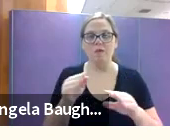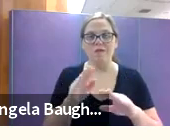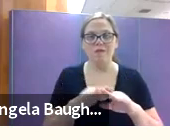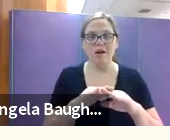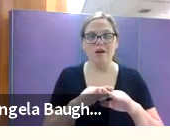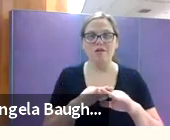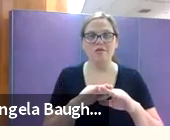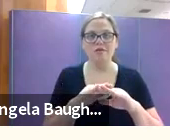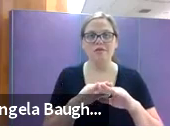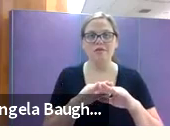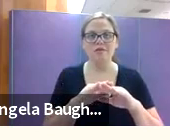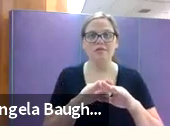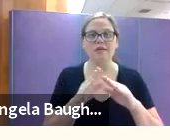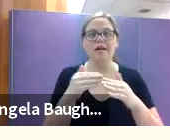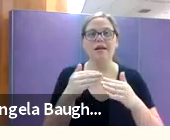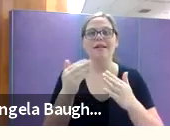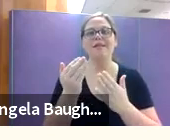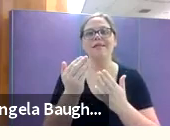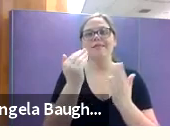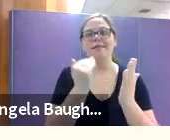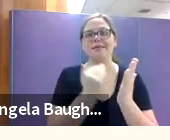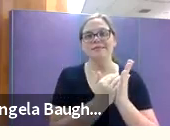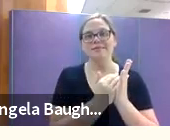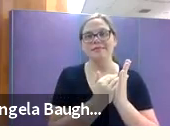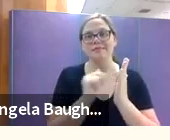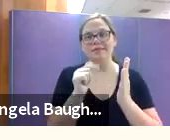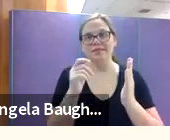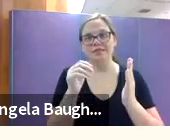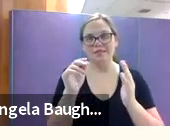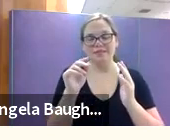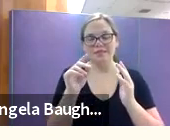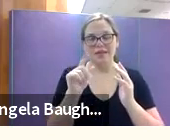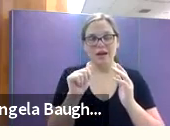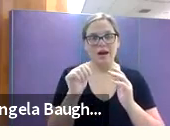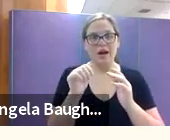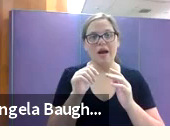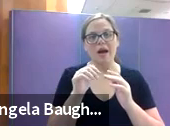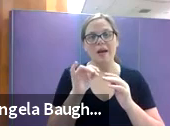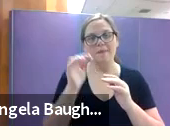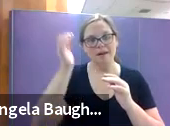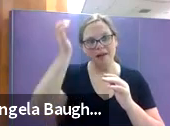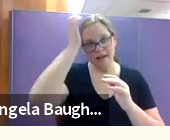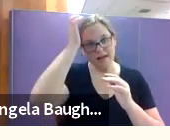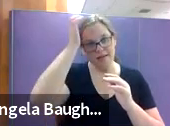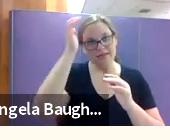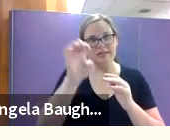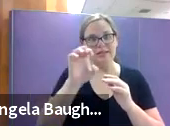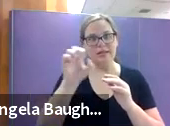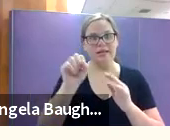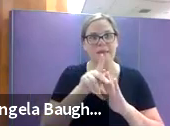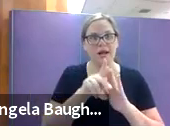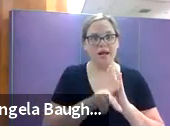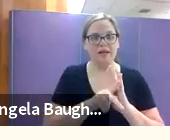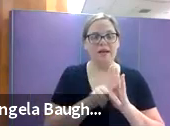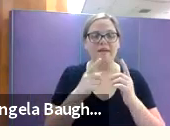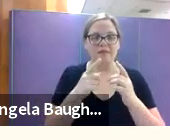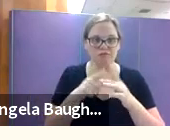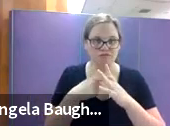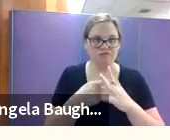into the next agenda item, which is the lettuce EES policy effective April 1st,